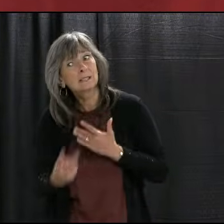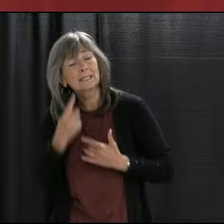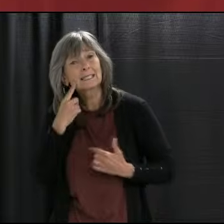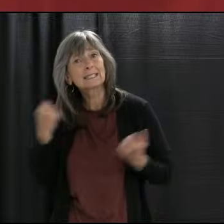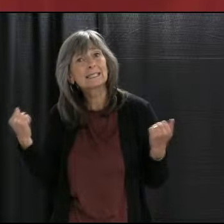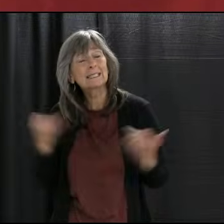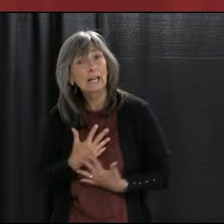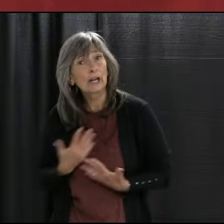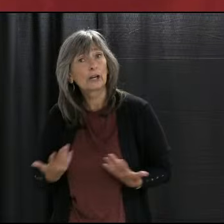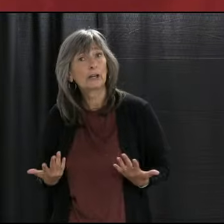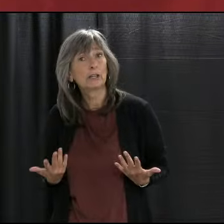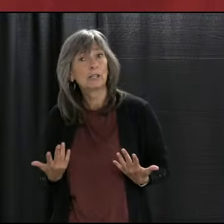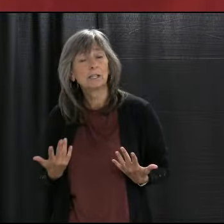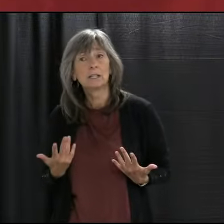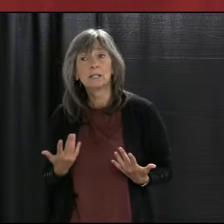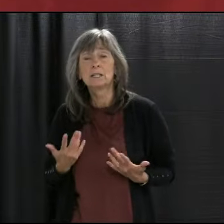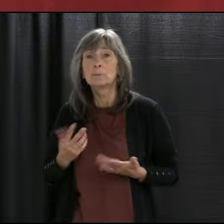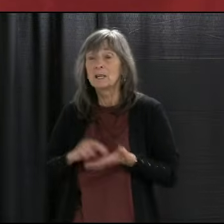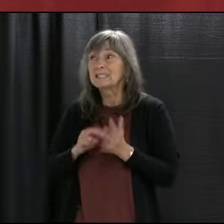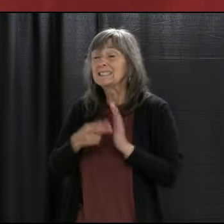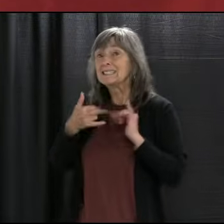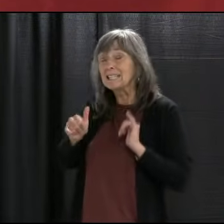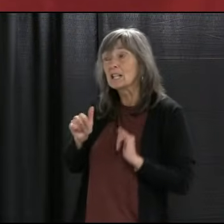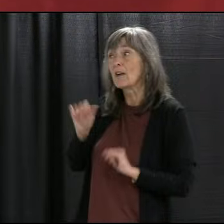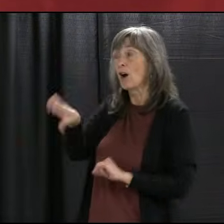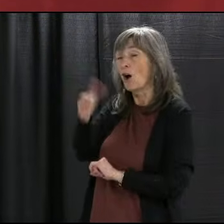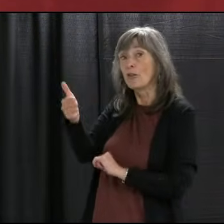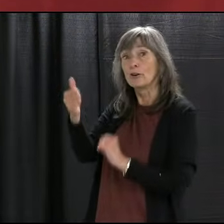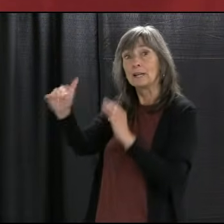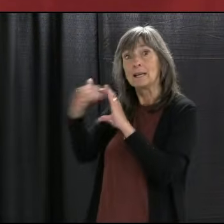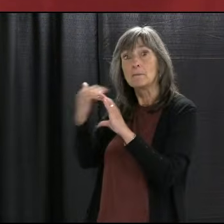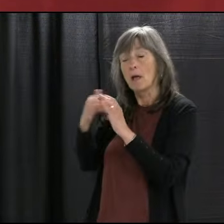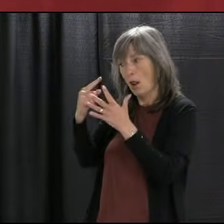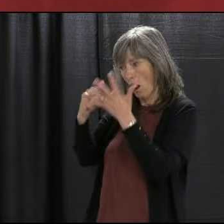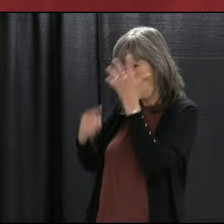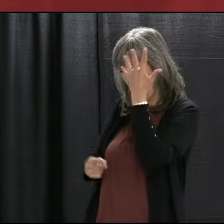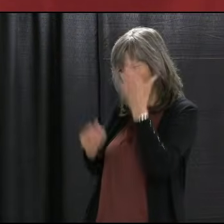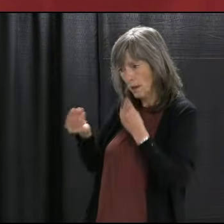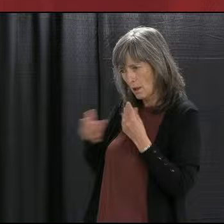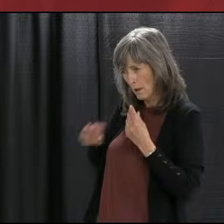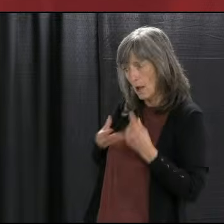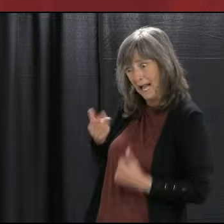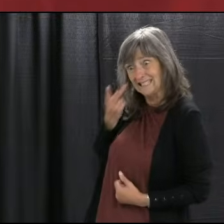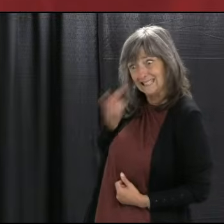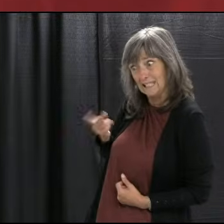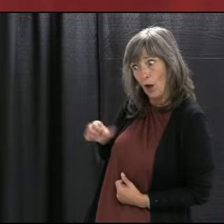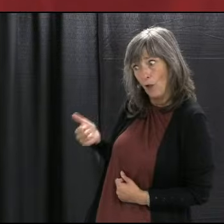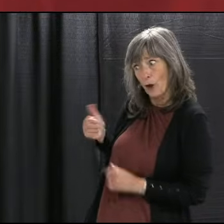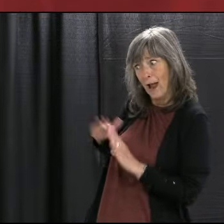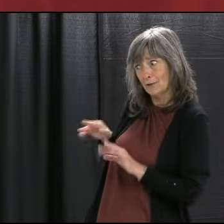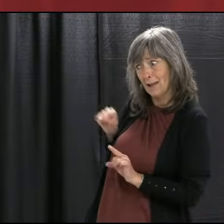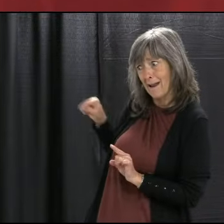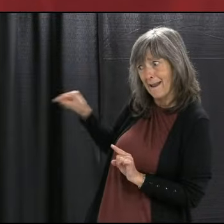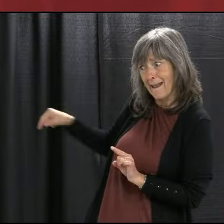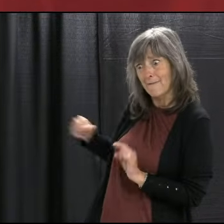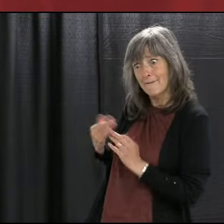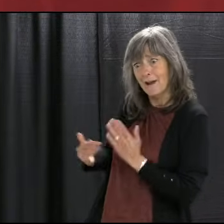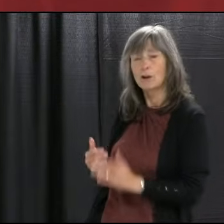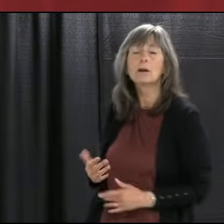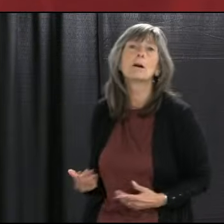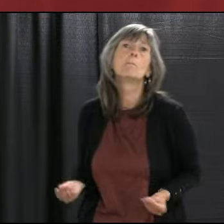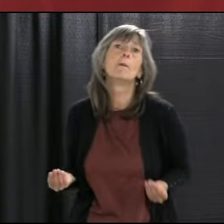know that those reports still continue to come in, given what our province has been dealing with since mid-May, really, and it's continuing to